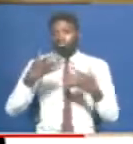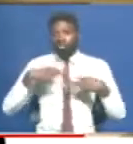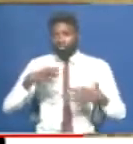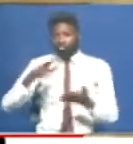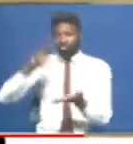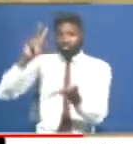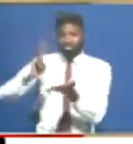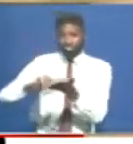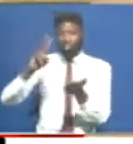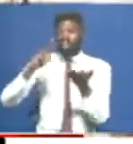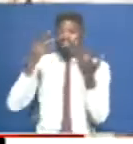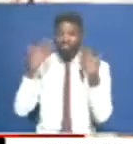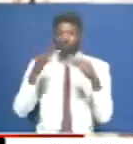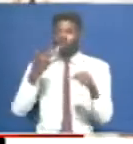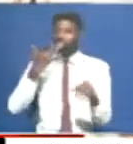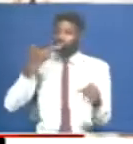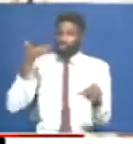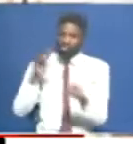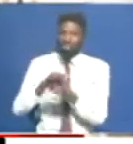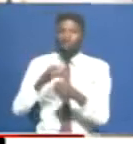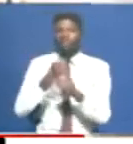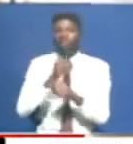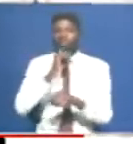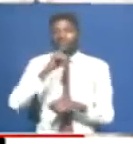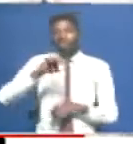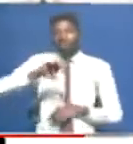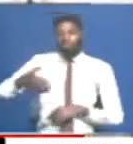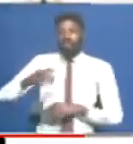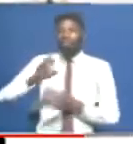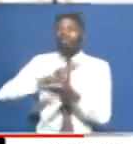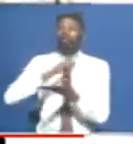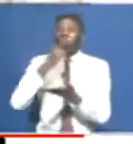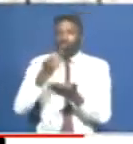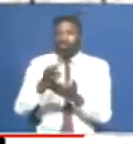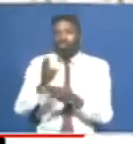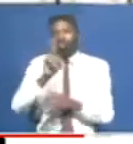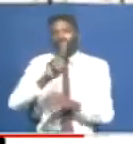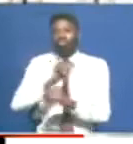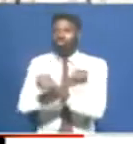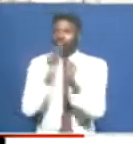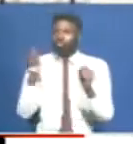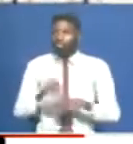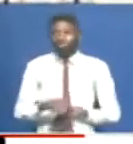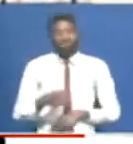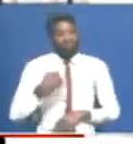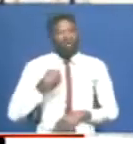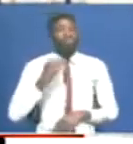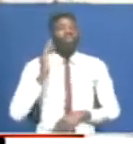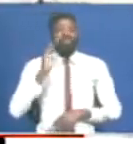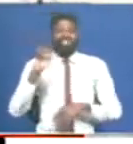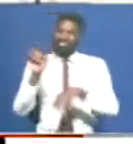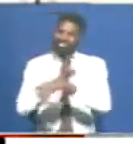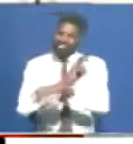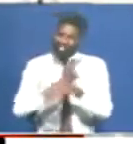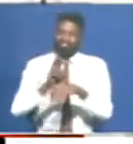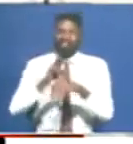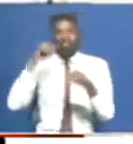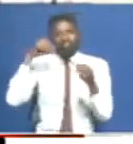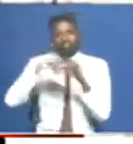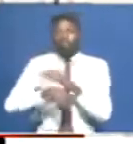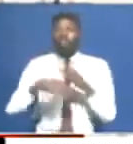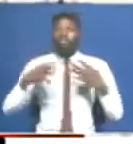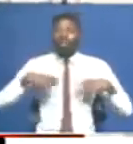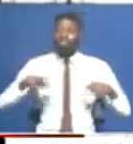productive use of the county resources. Accountability itakuwa kitu kidogo kwangu. Kwa sababu accountability unaweza uka print receipt. Ile nitataka